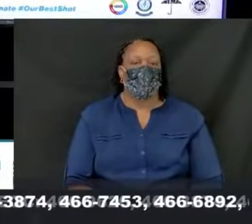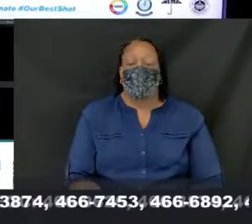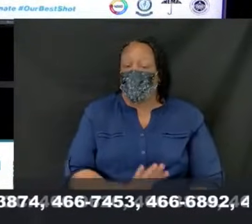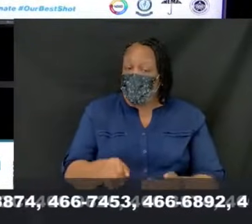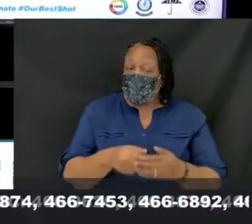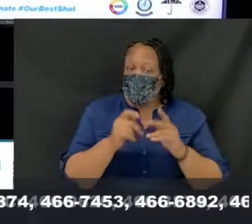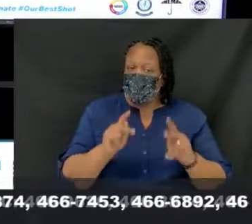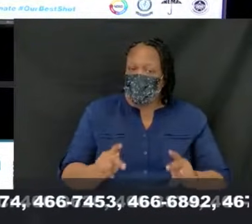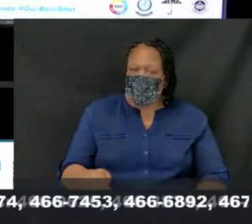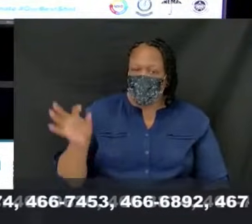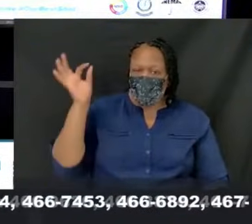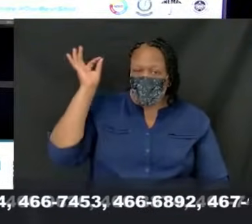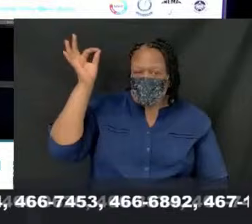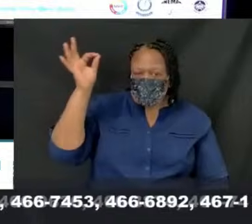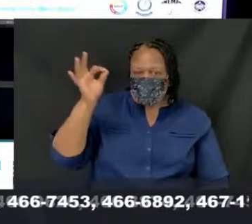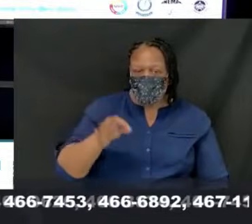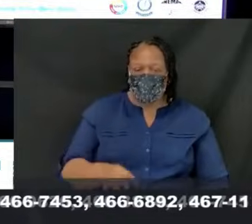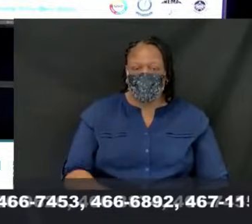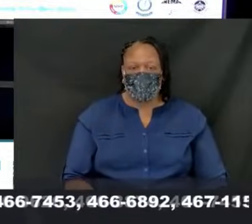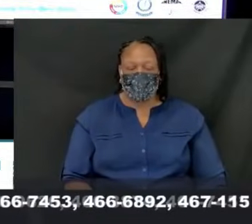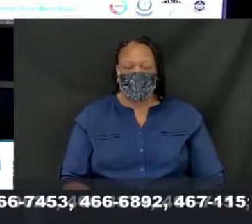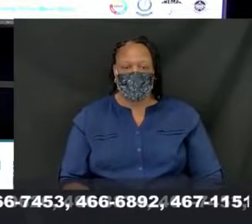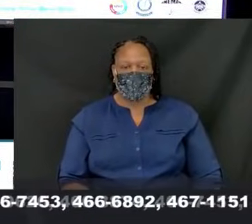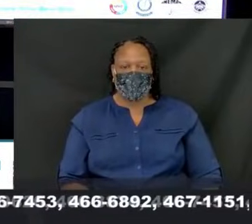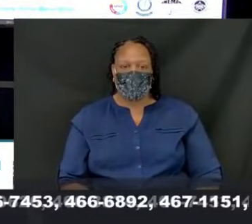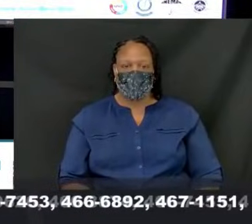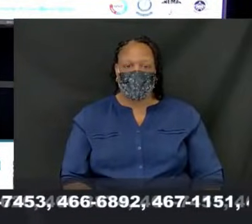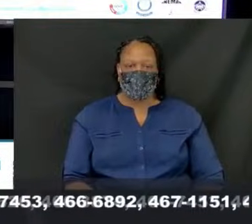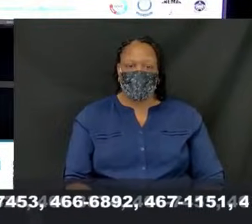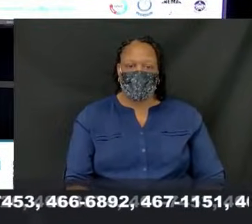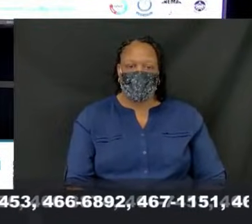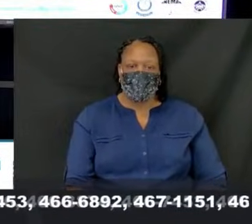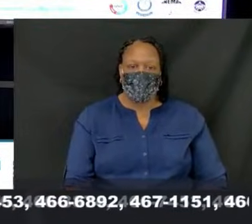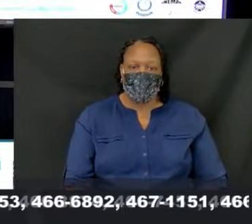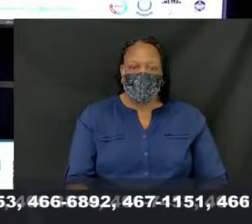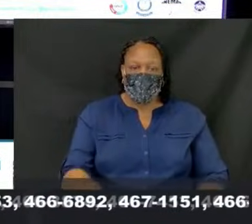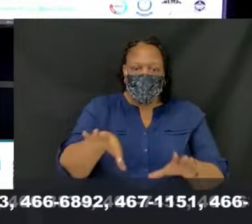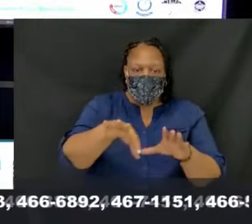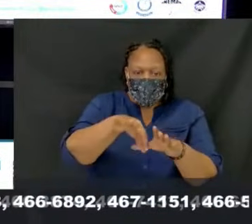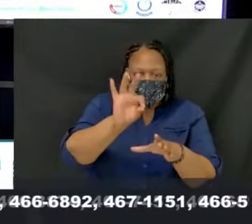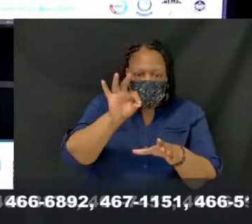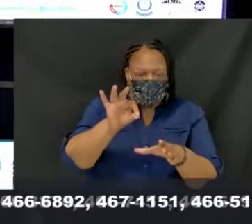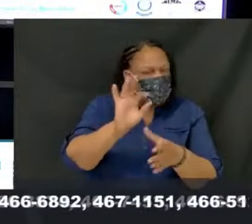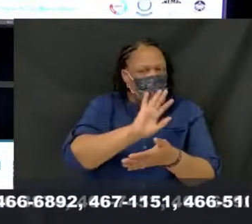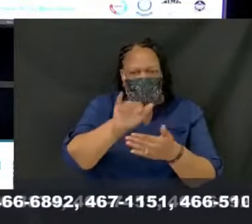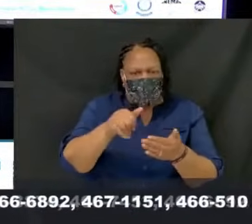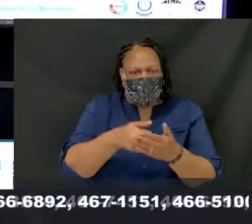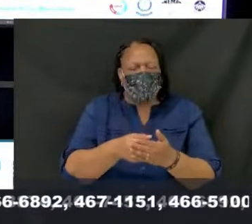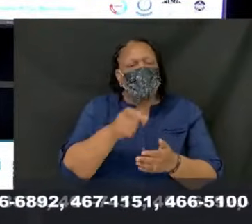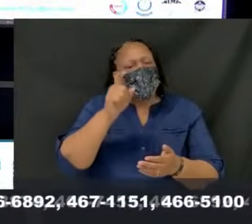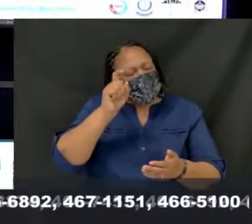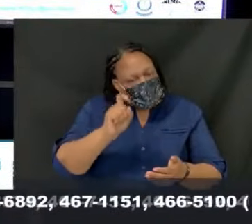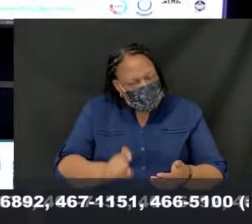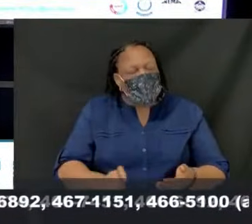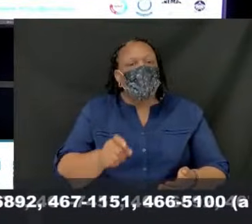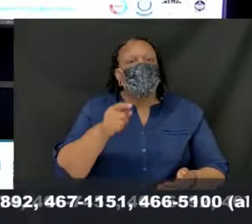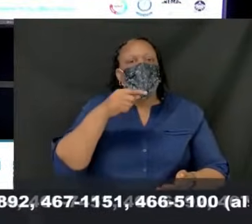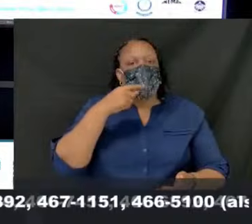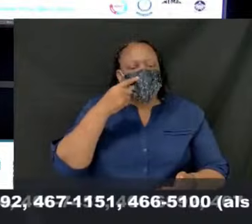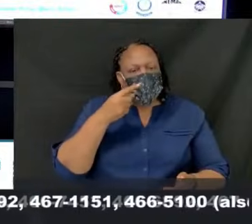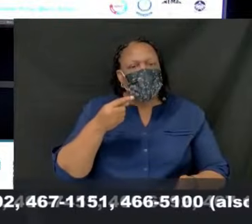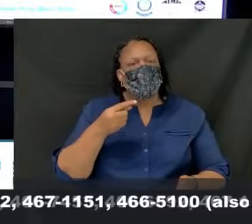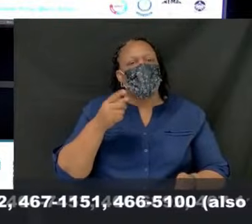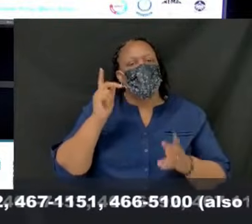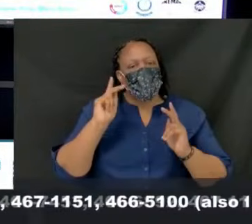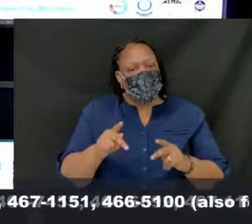life and that can prevent you from being hospitalized and having severe disease, I believe that you have a moral responsibility